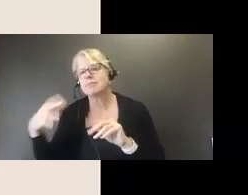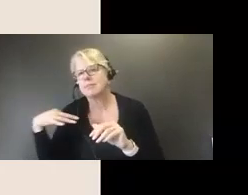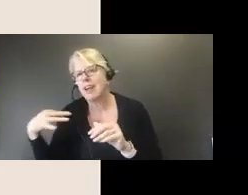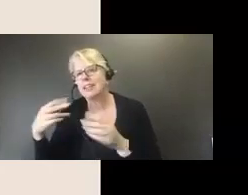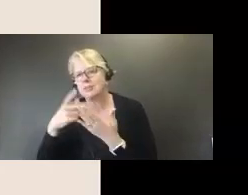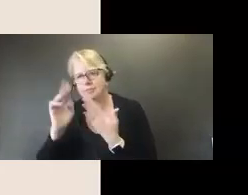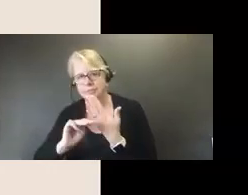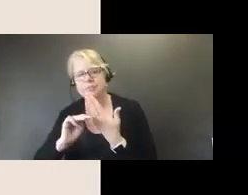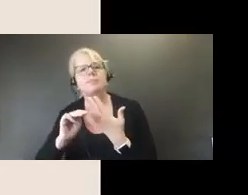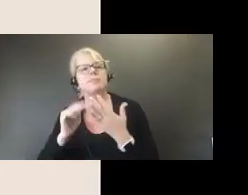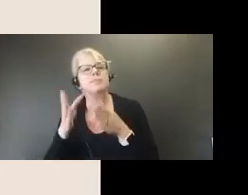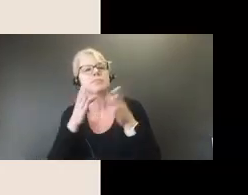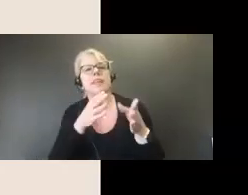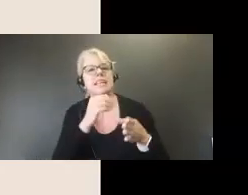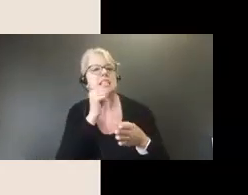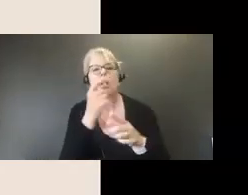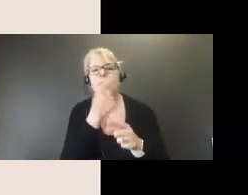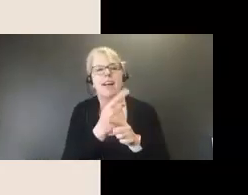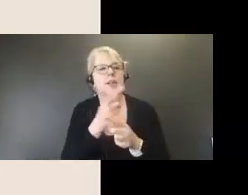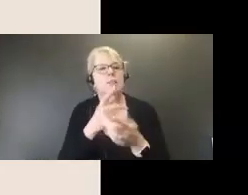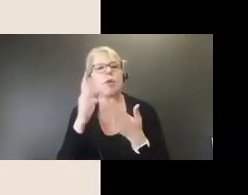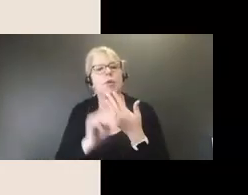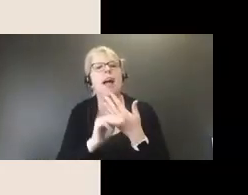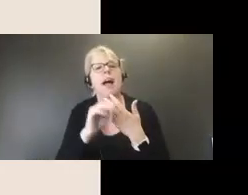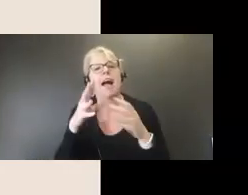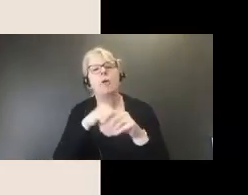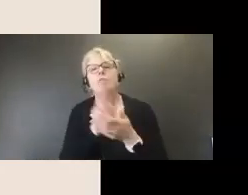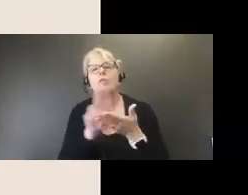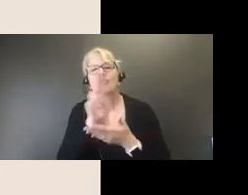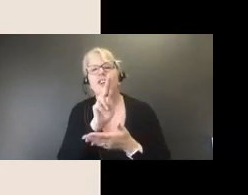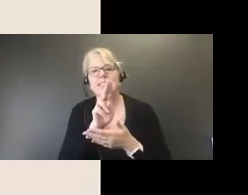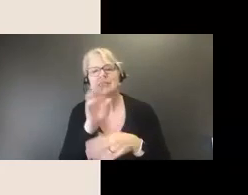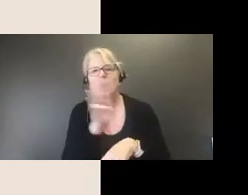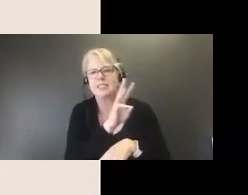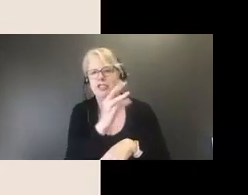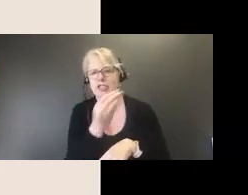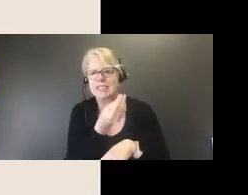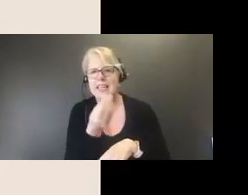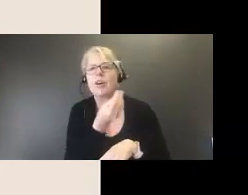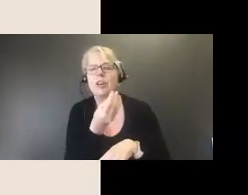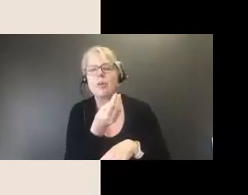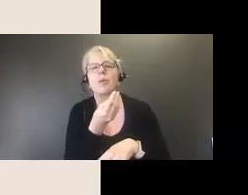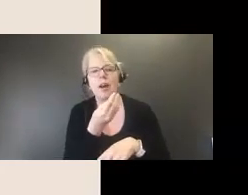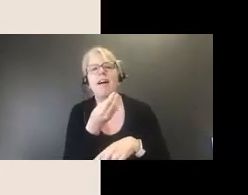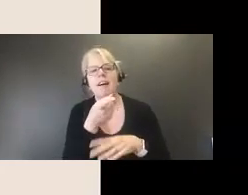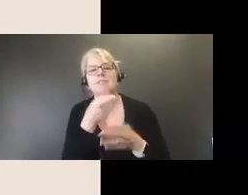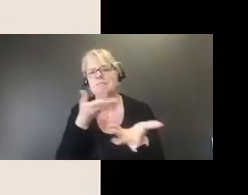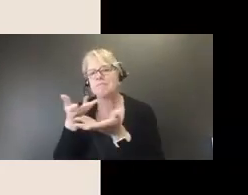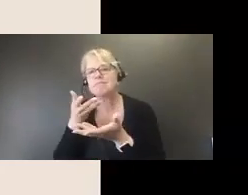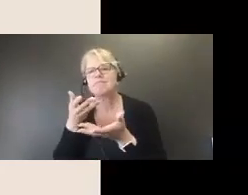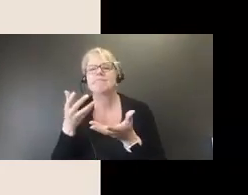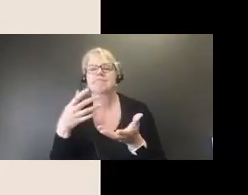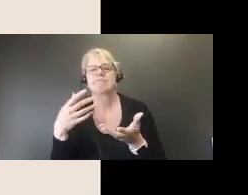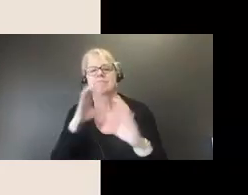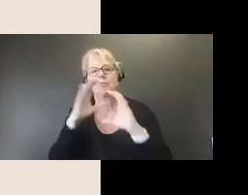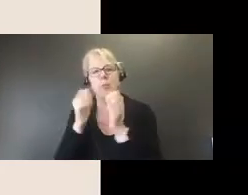the It's Not Right program out of the University of Western Ontario was facilitated to community members and volunteers through Elder Abuse